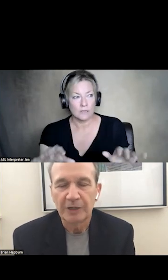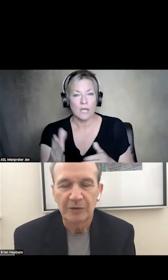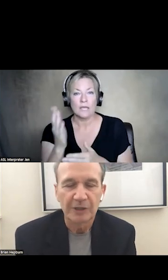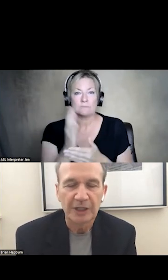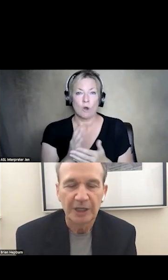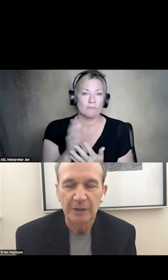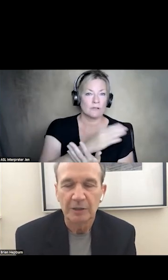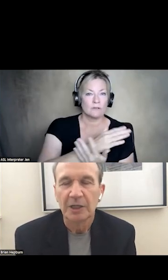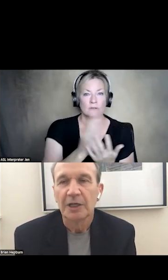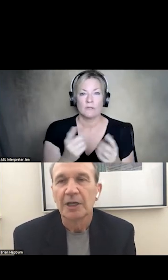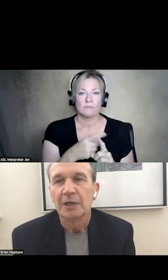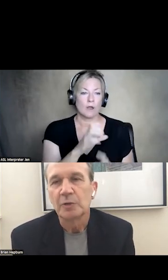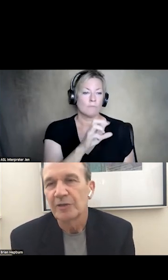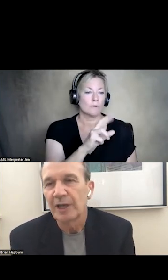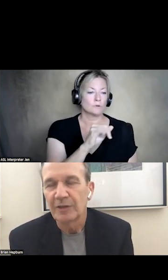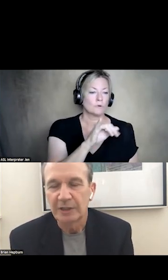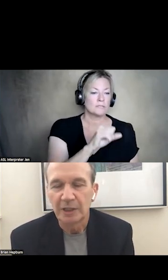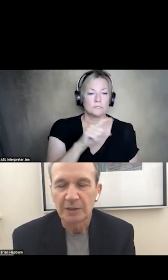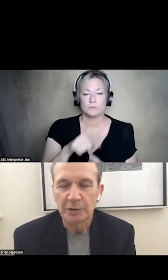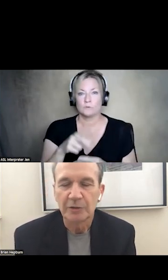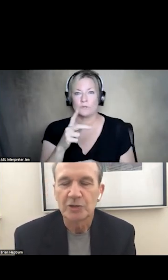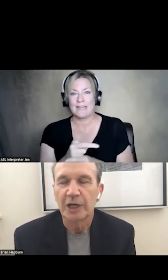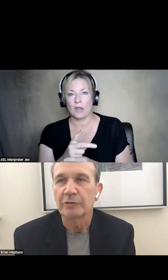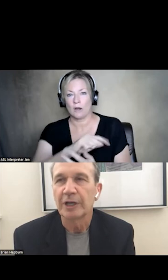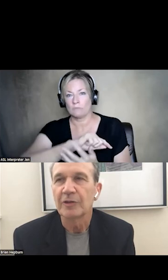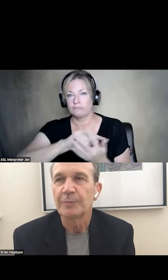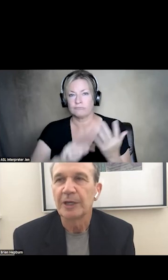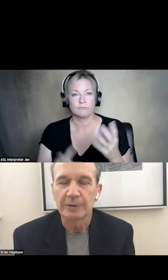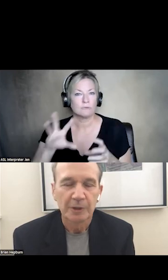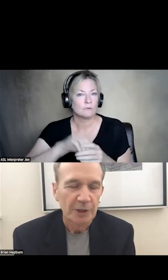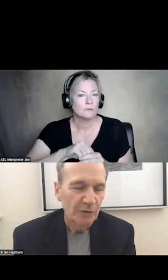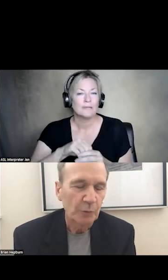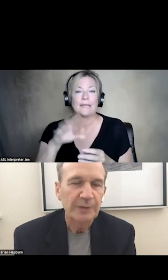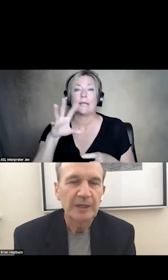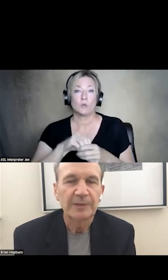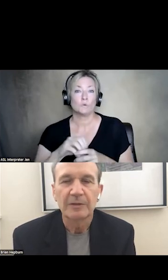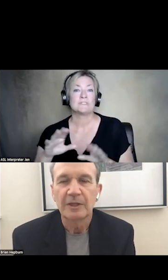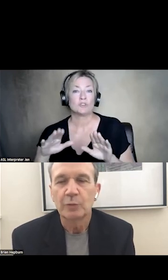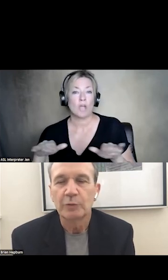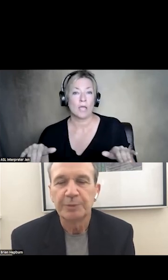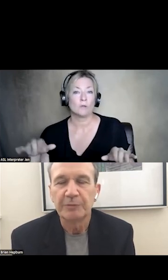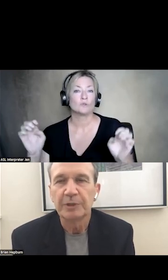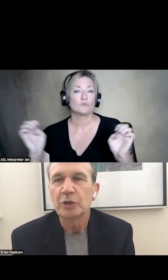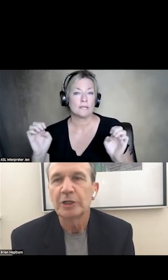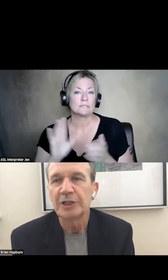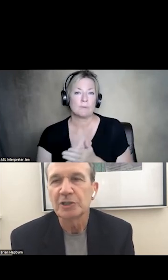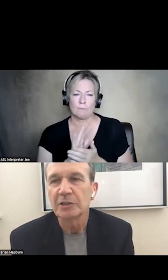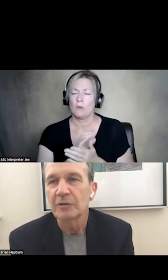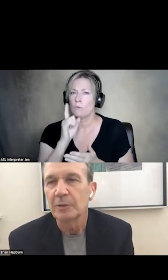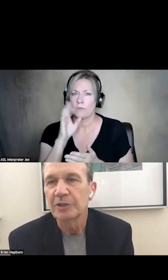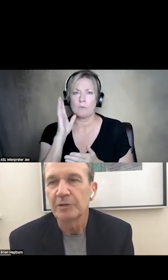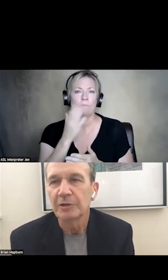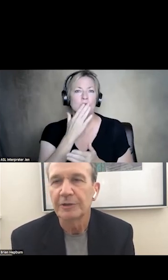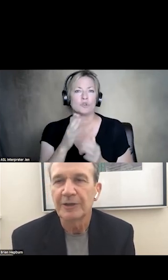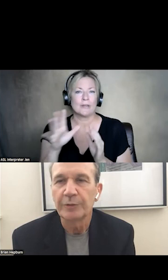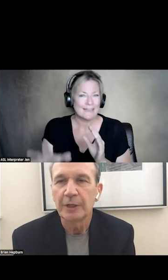from crisis to care, which, as I said, includes the child crisis paper. So we think that these will be really good additions